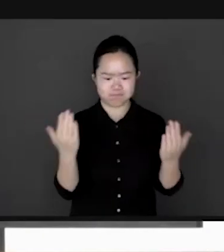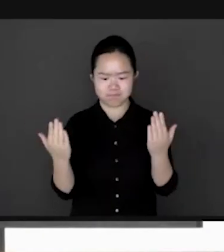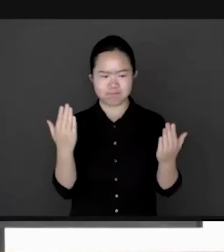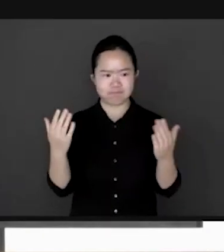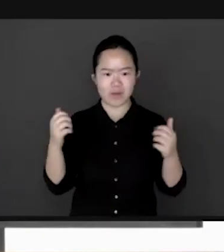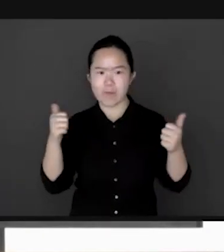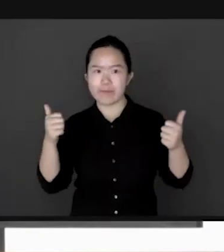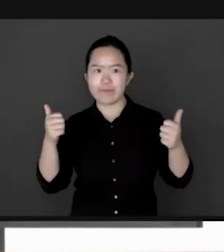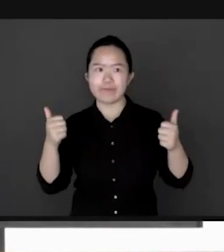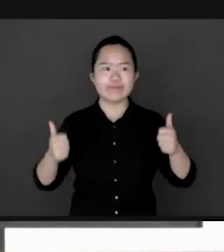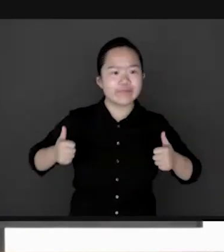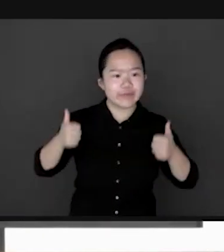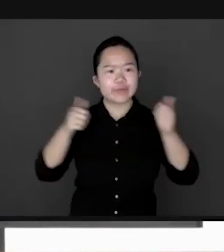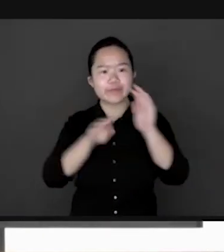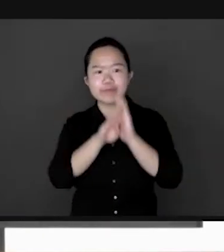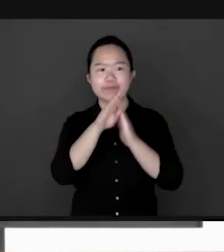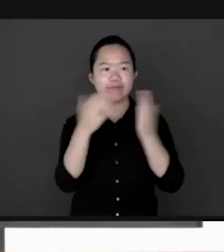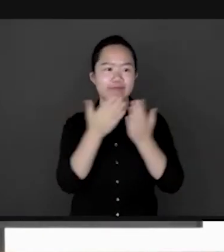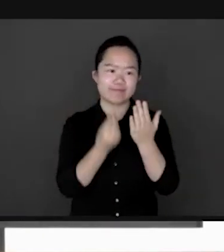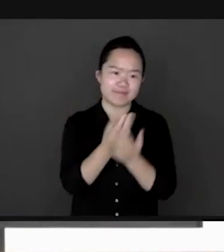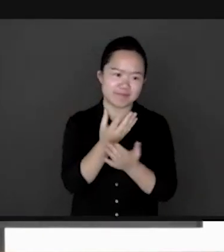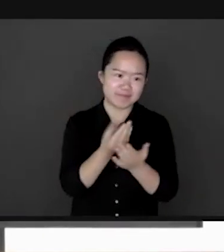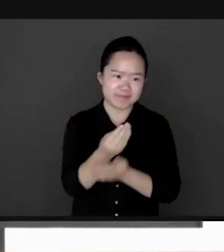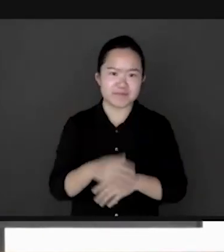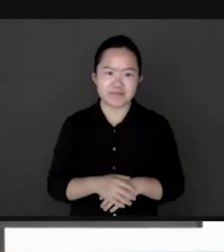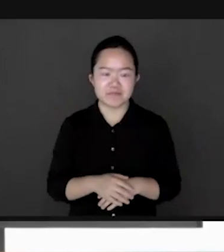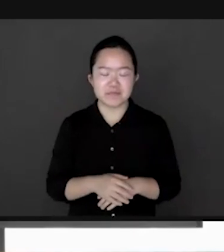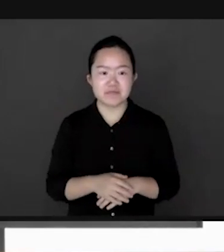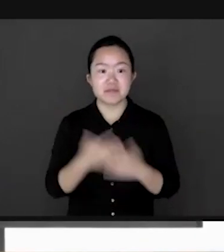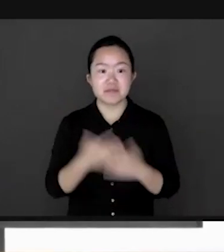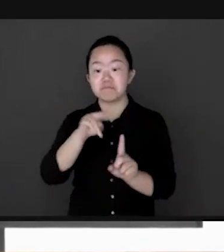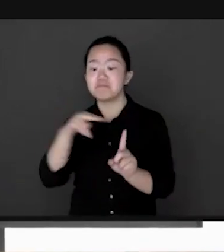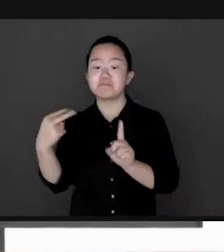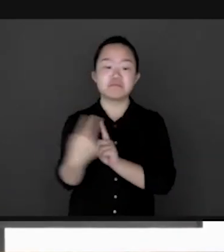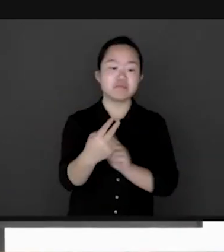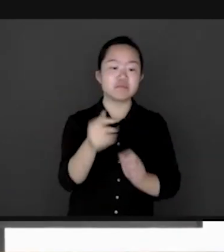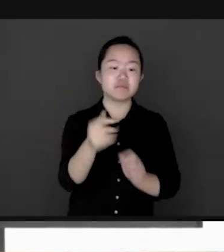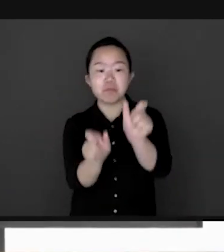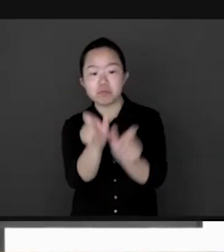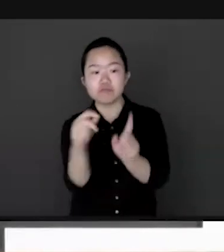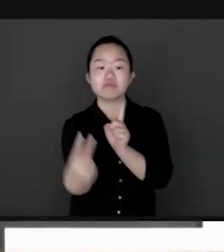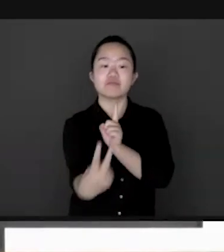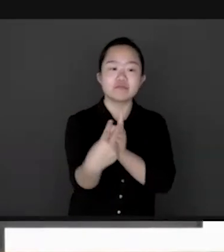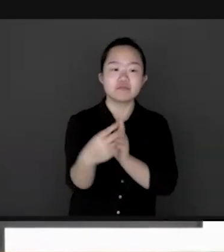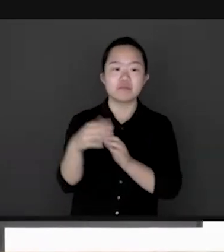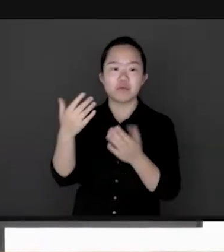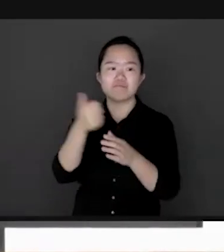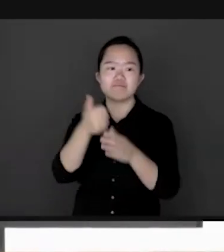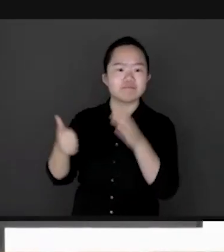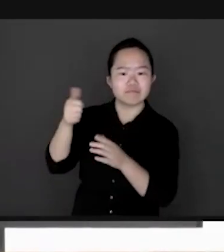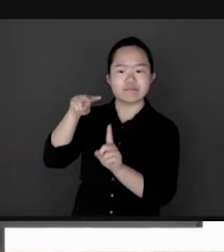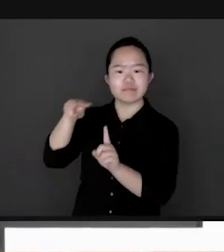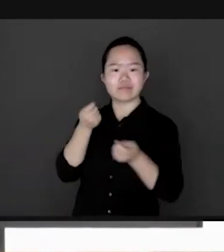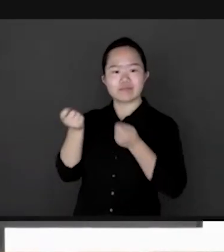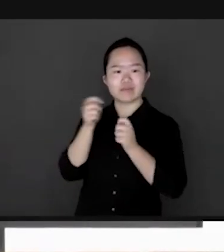you're focusing on from the end user perspective, or at least I think that is what Catherine is going to talk about, because we haven't met until